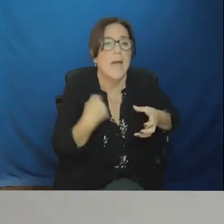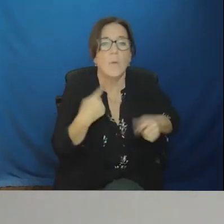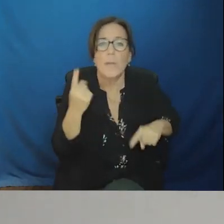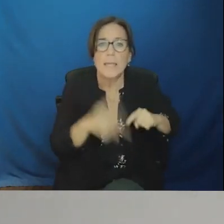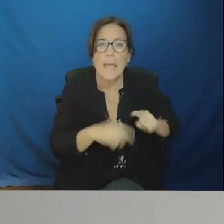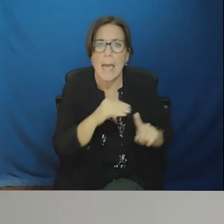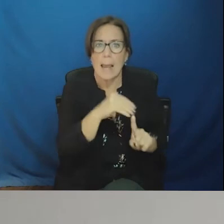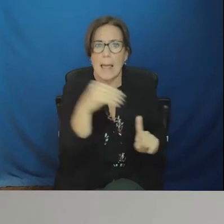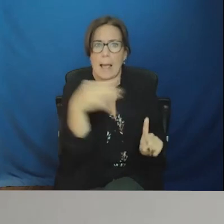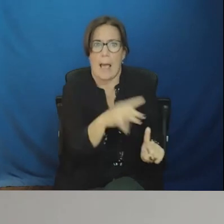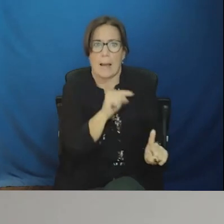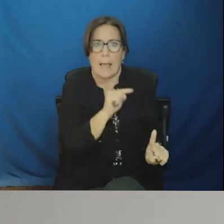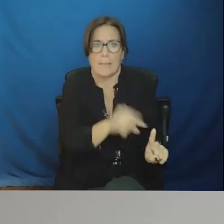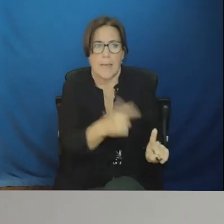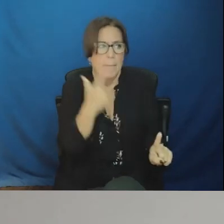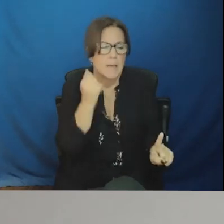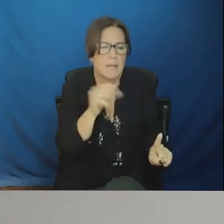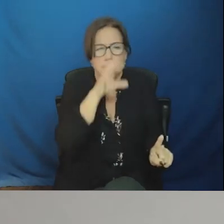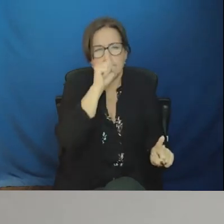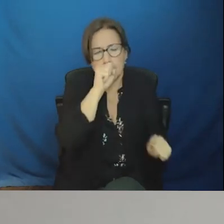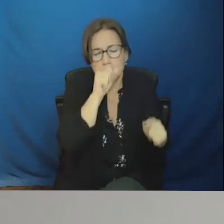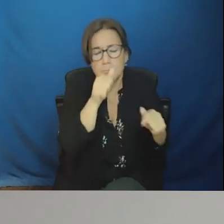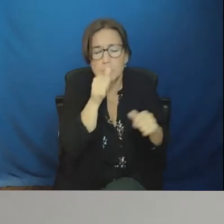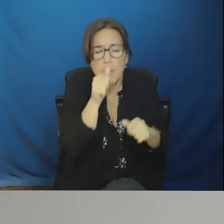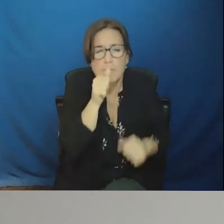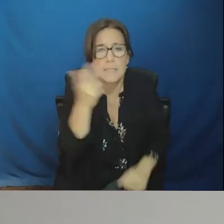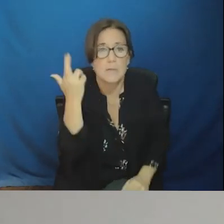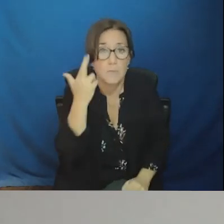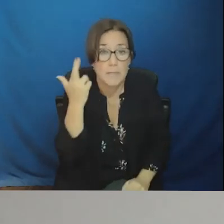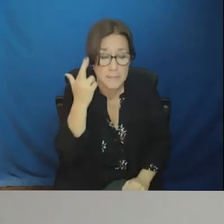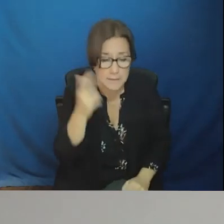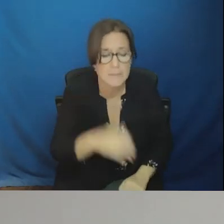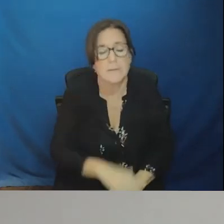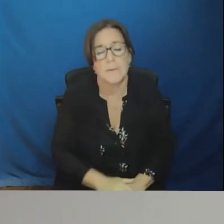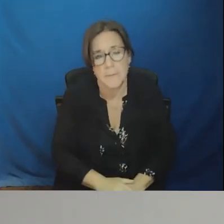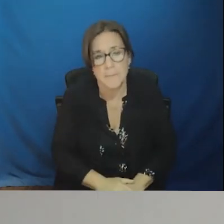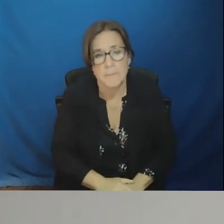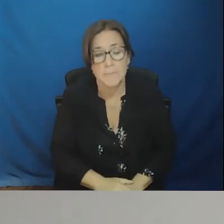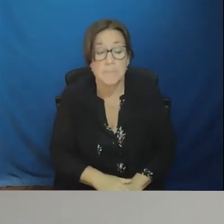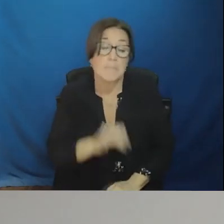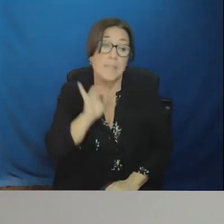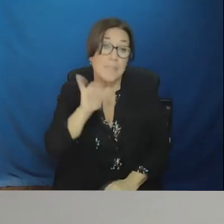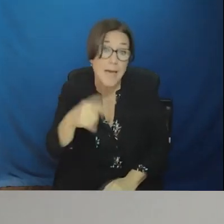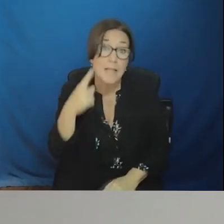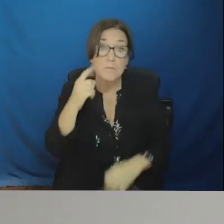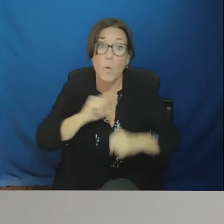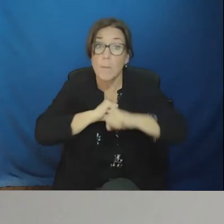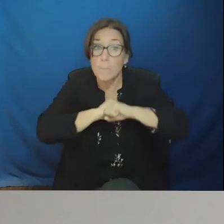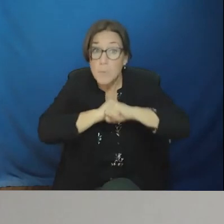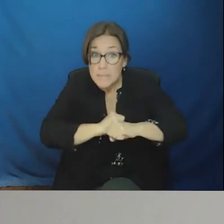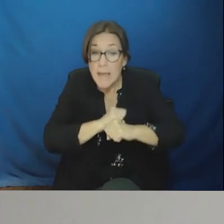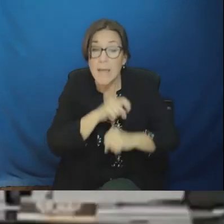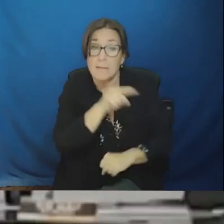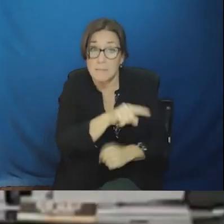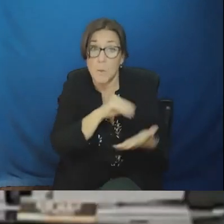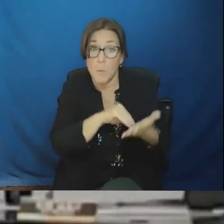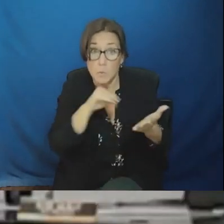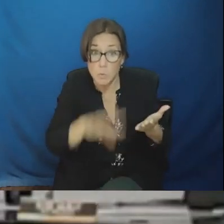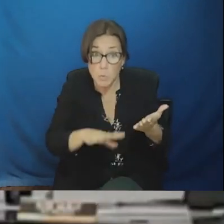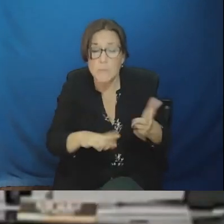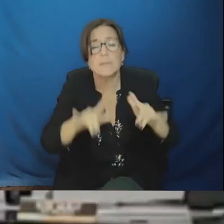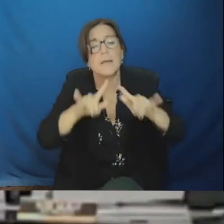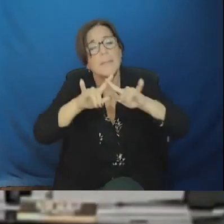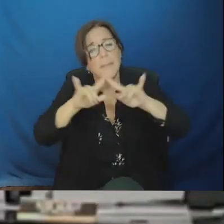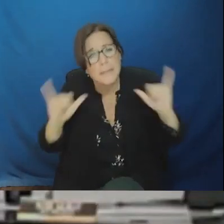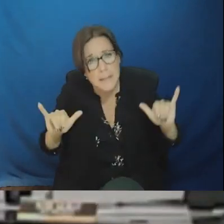to that. And sometimes I think that's twofold, certainly to protect, and I understand that. But it also, I think on the other side,